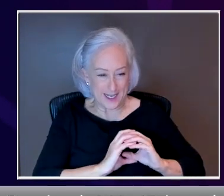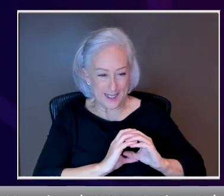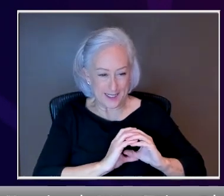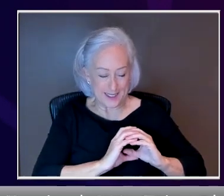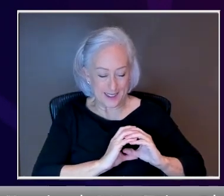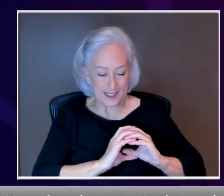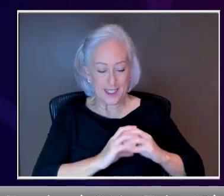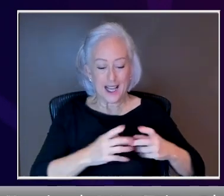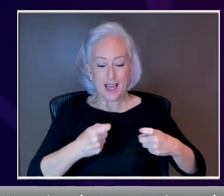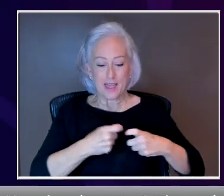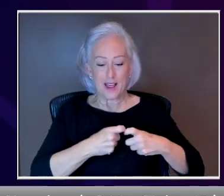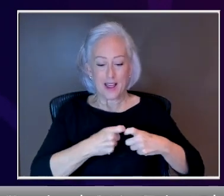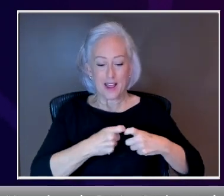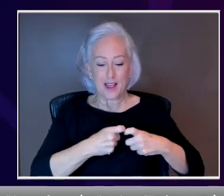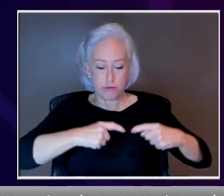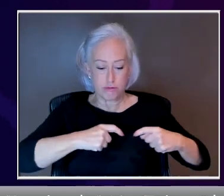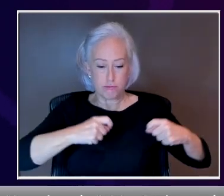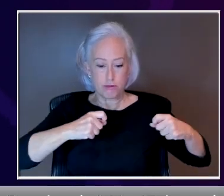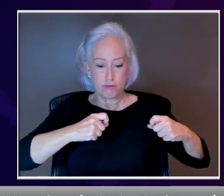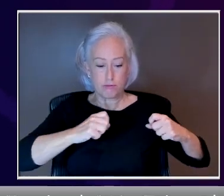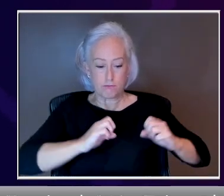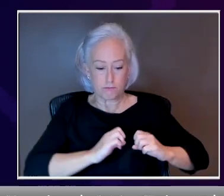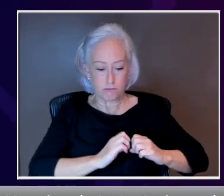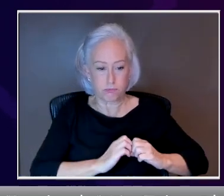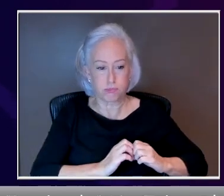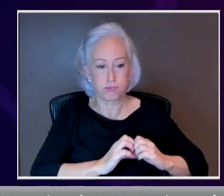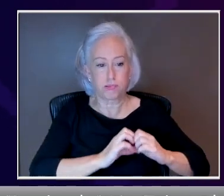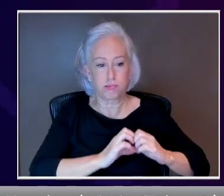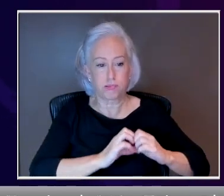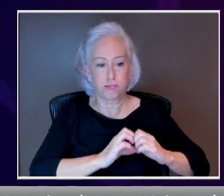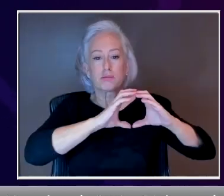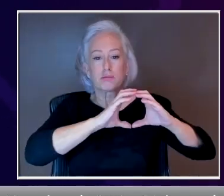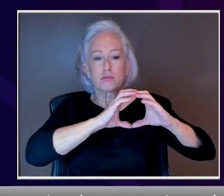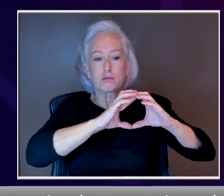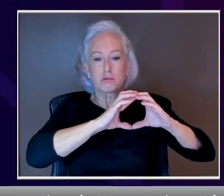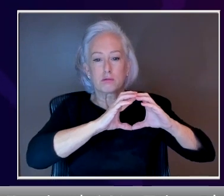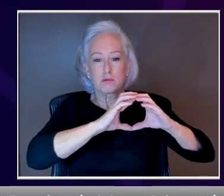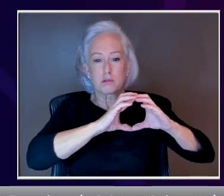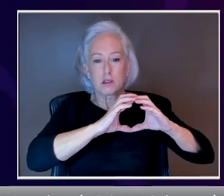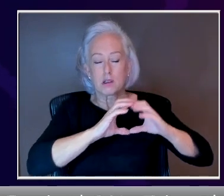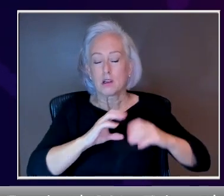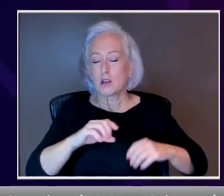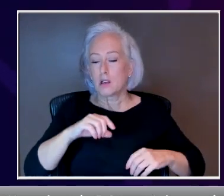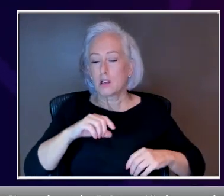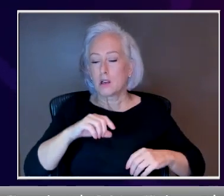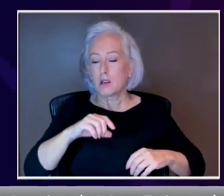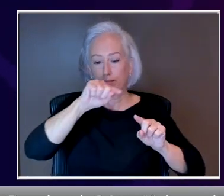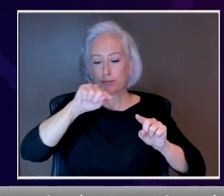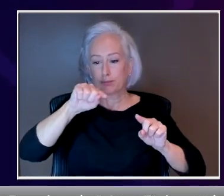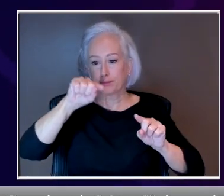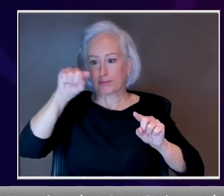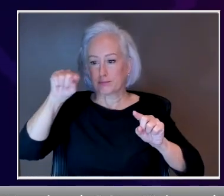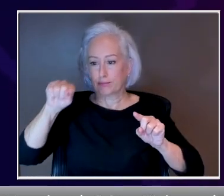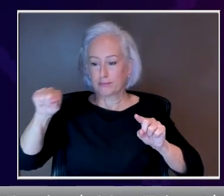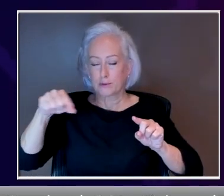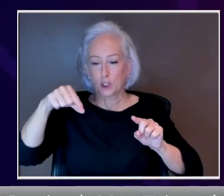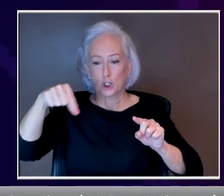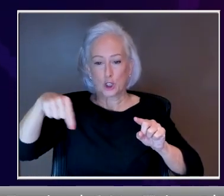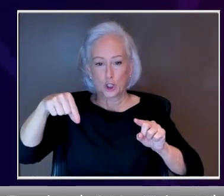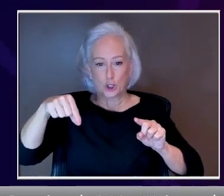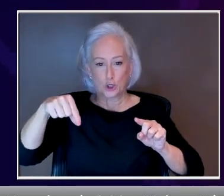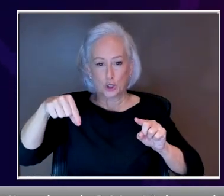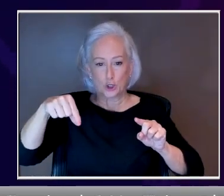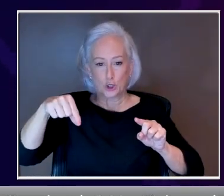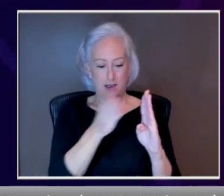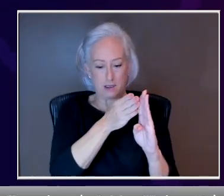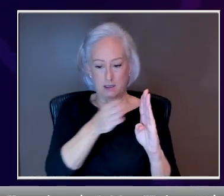end of that second bump that follows that, that's called the QT segment, okay? So that all of these segments